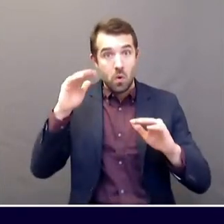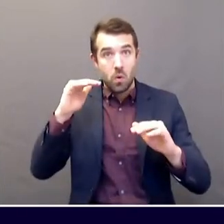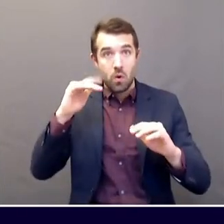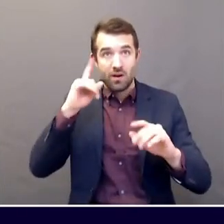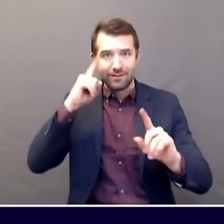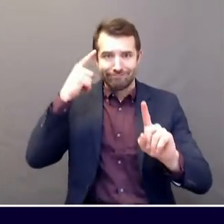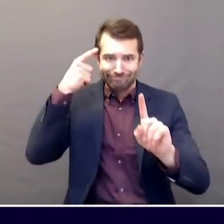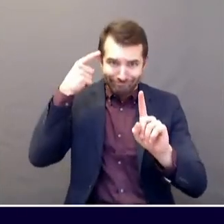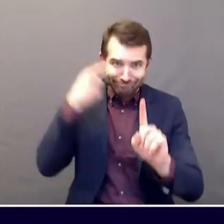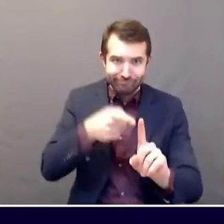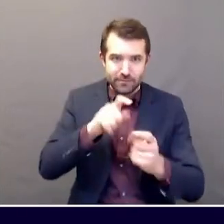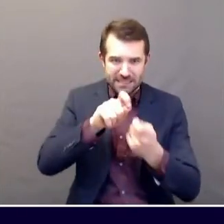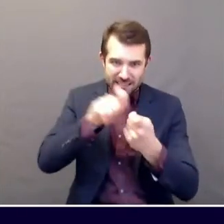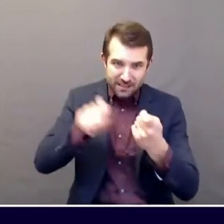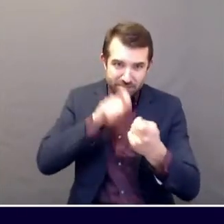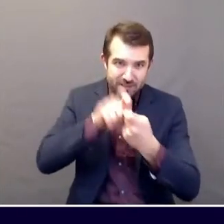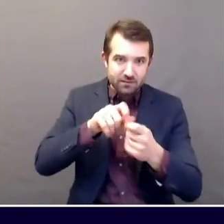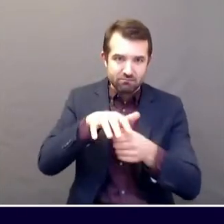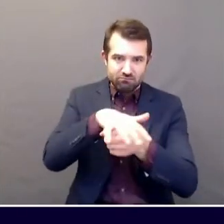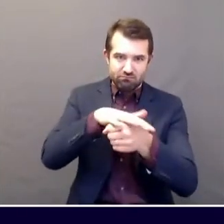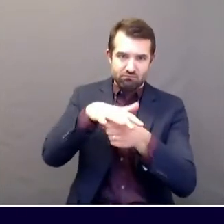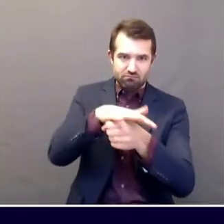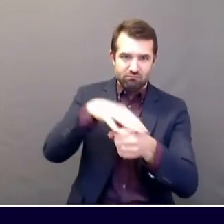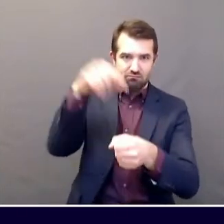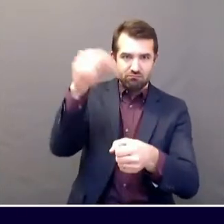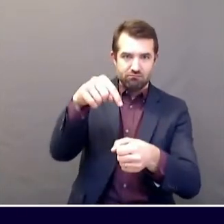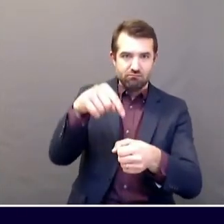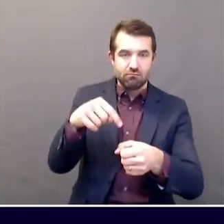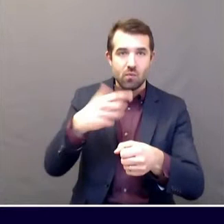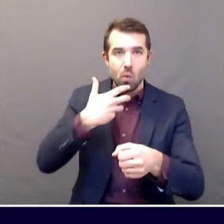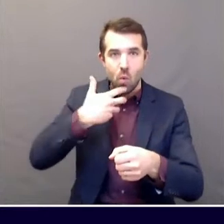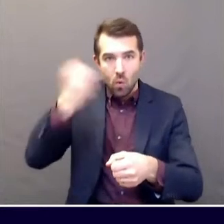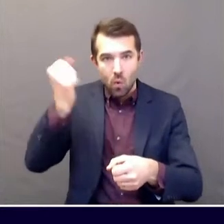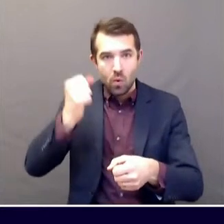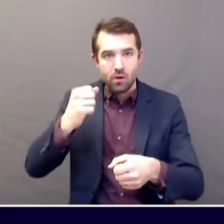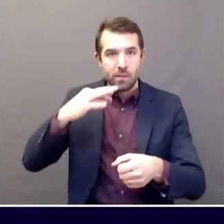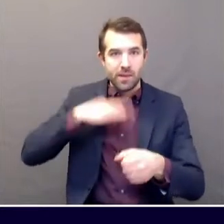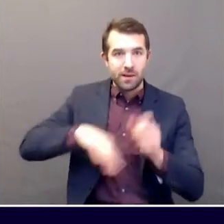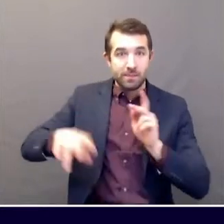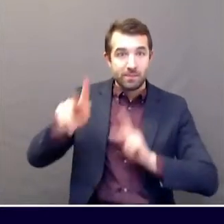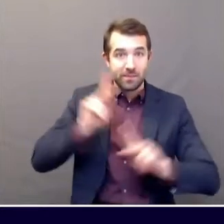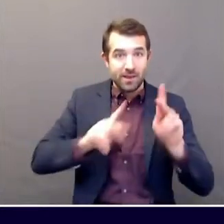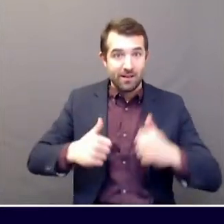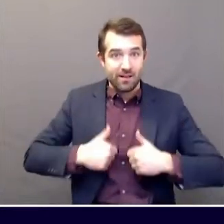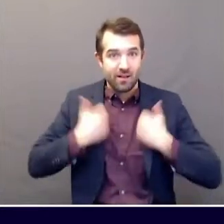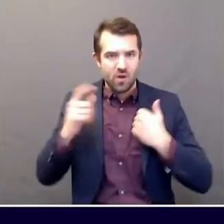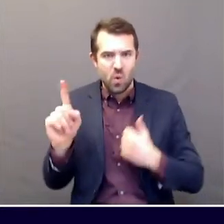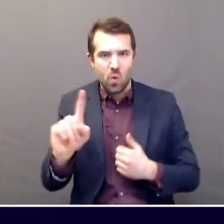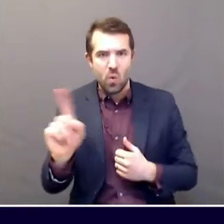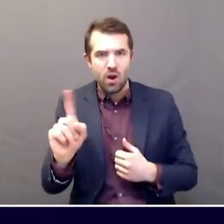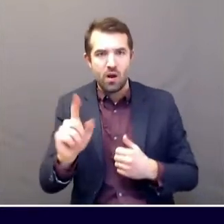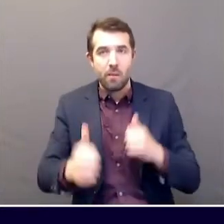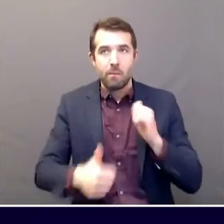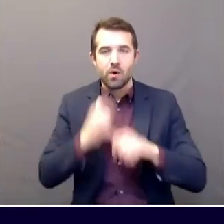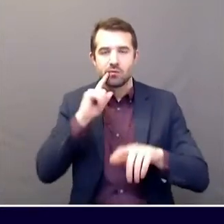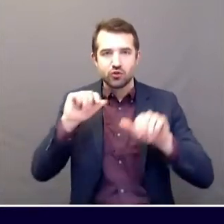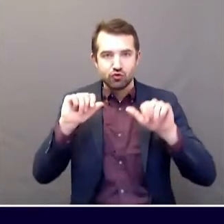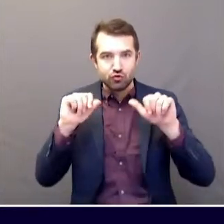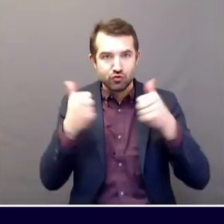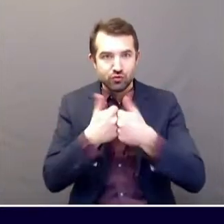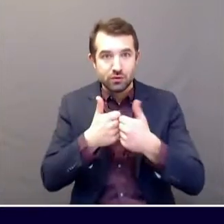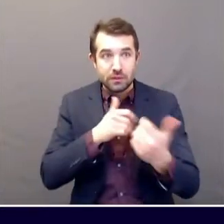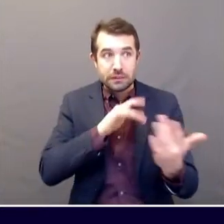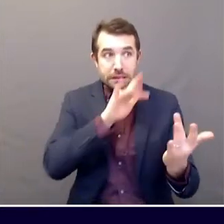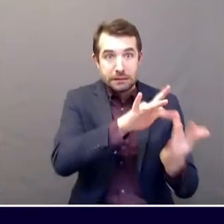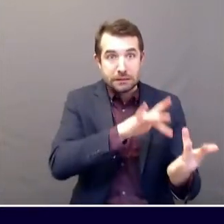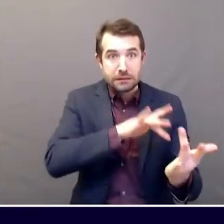to go to where older Mainers are, especially those that are hard to reach. We know that we've already begun to see